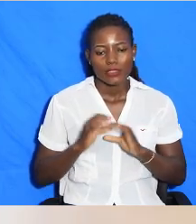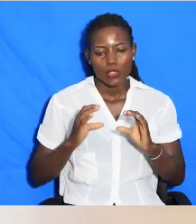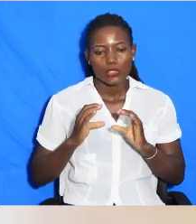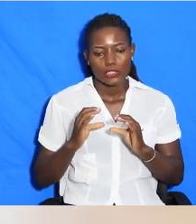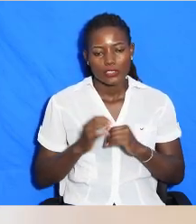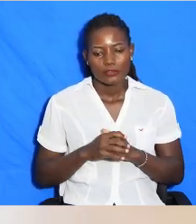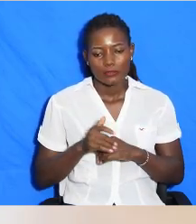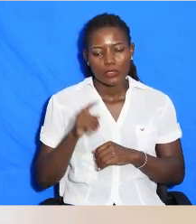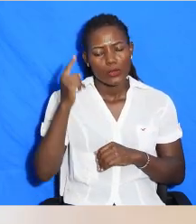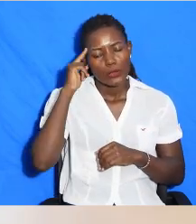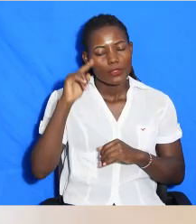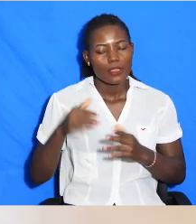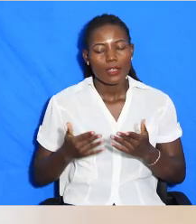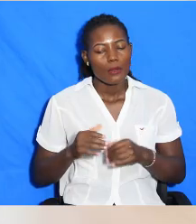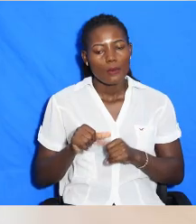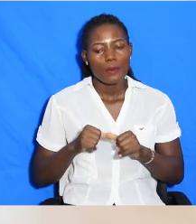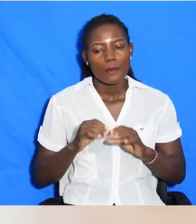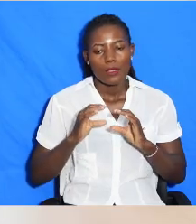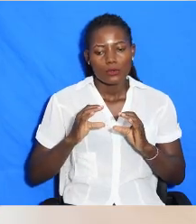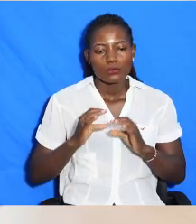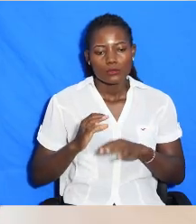coaching. What do you think about the Mm. coaching system in Kenya?